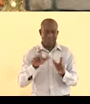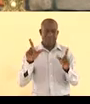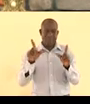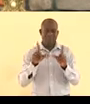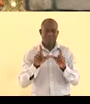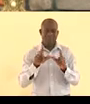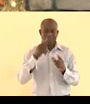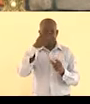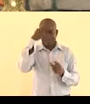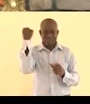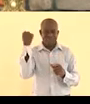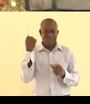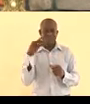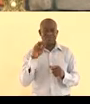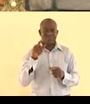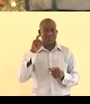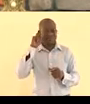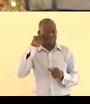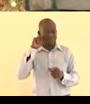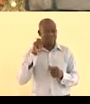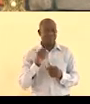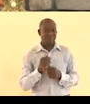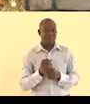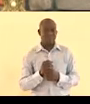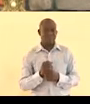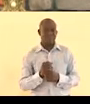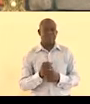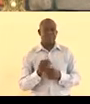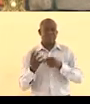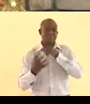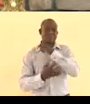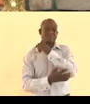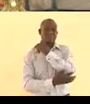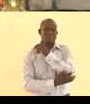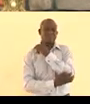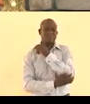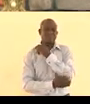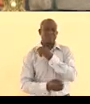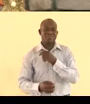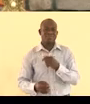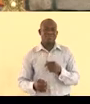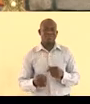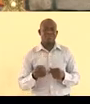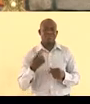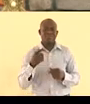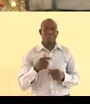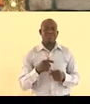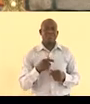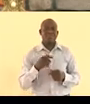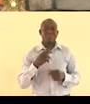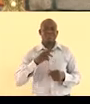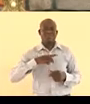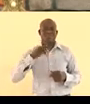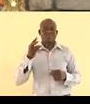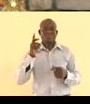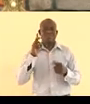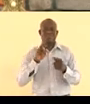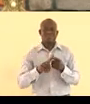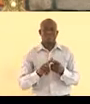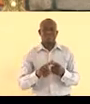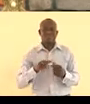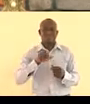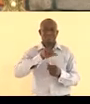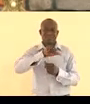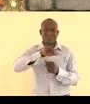vow of chastity. Then, poverty. The desire to surround ourselves with so